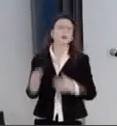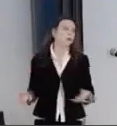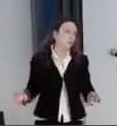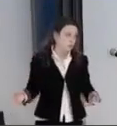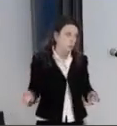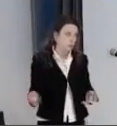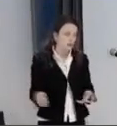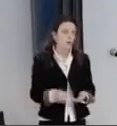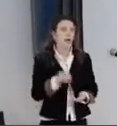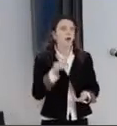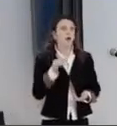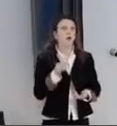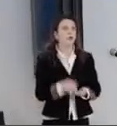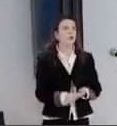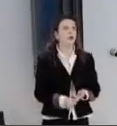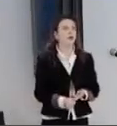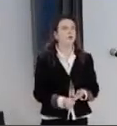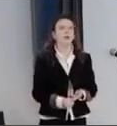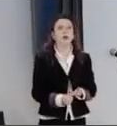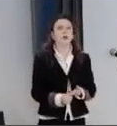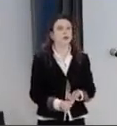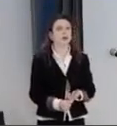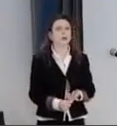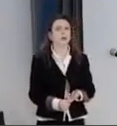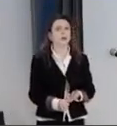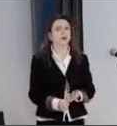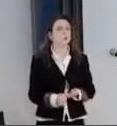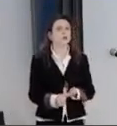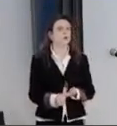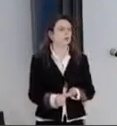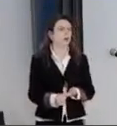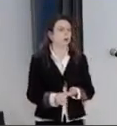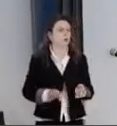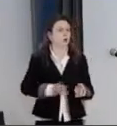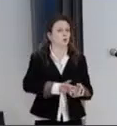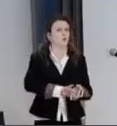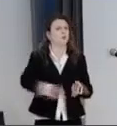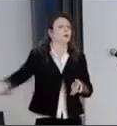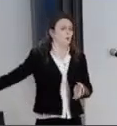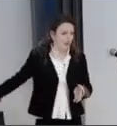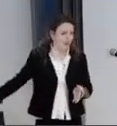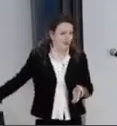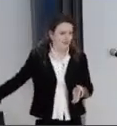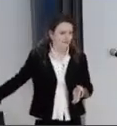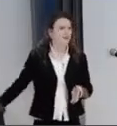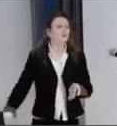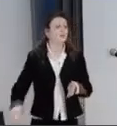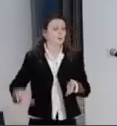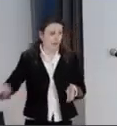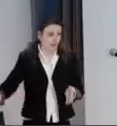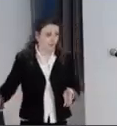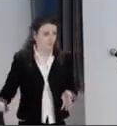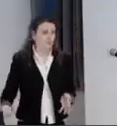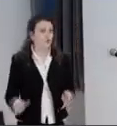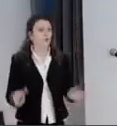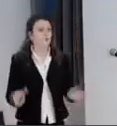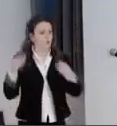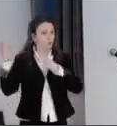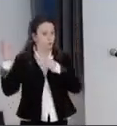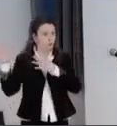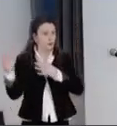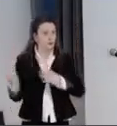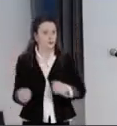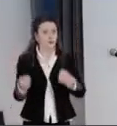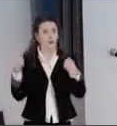them completely artificially, or you rely on natural elements such as birch tar, which are completely unrelated to leather. So